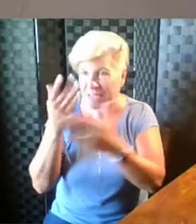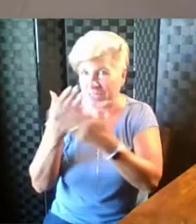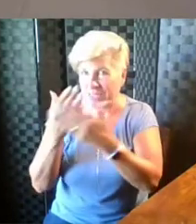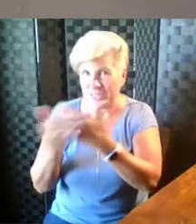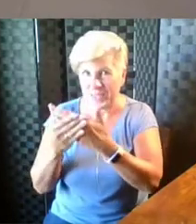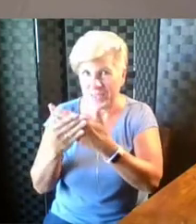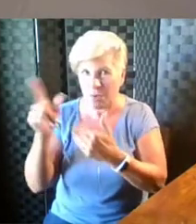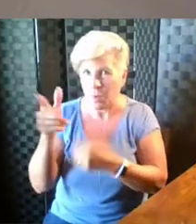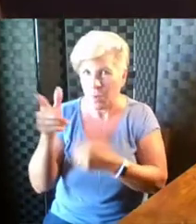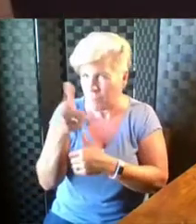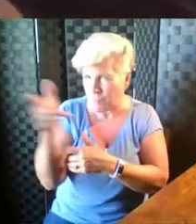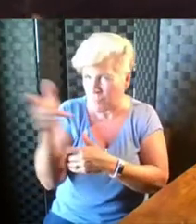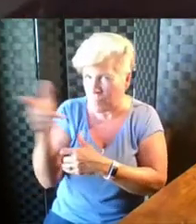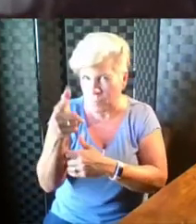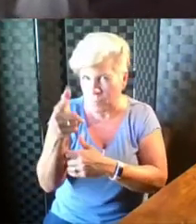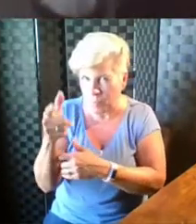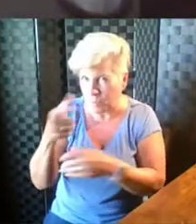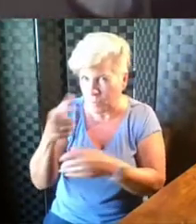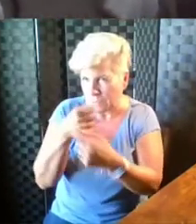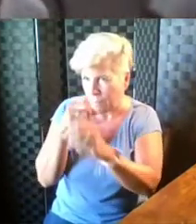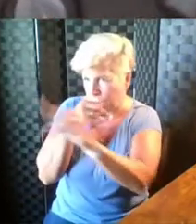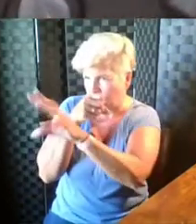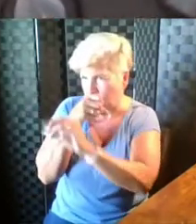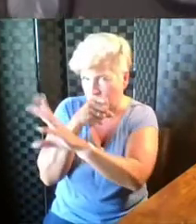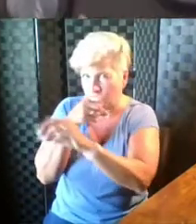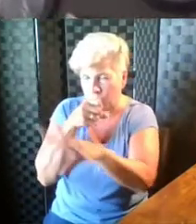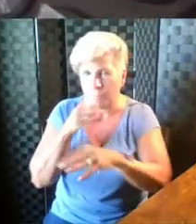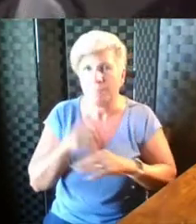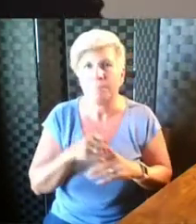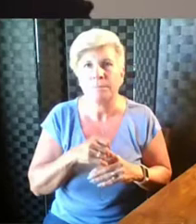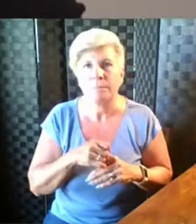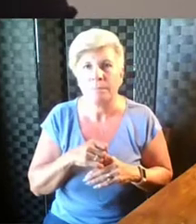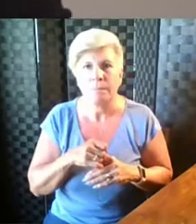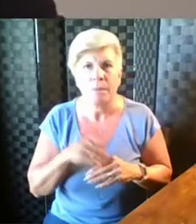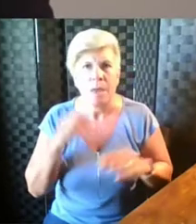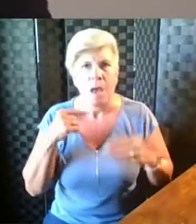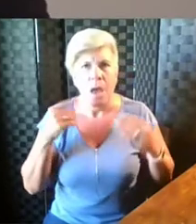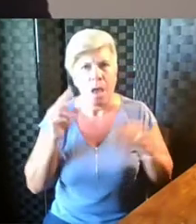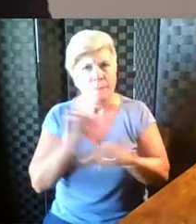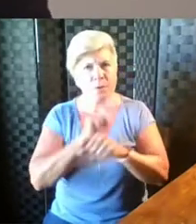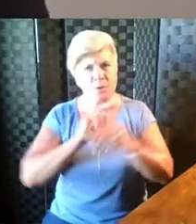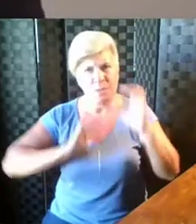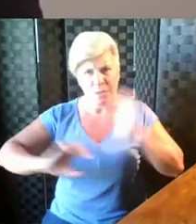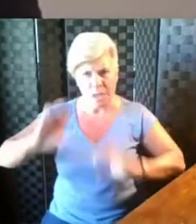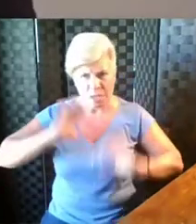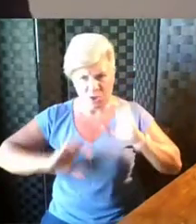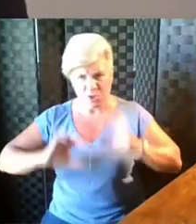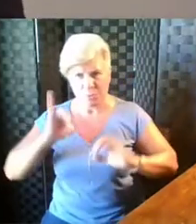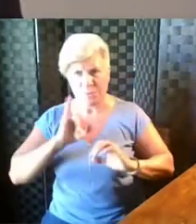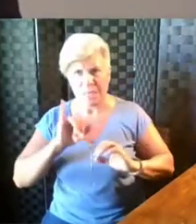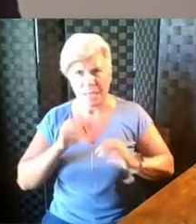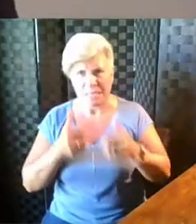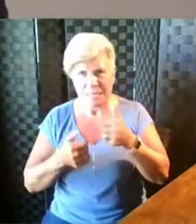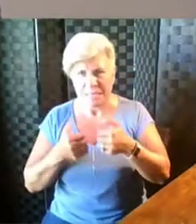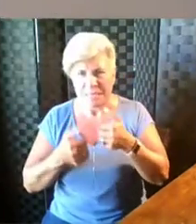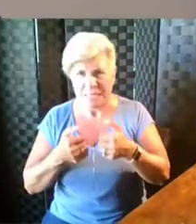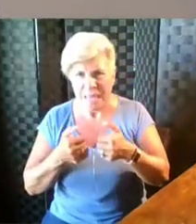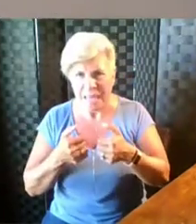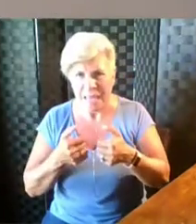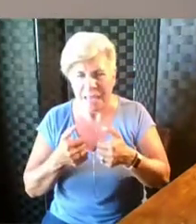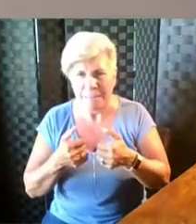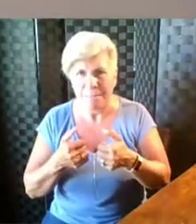that one can shoot lasers out of a spiked sleeve. I'm exploring costumes as game controllers, so the intersection